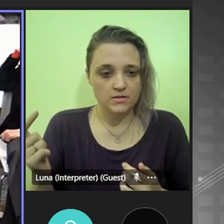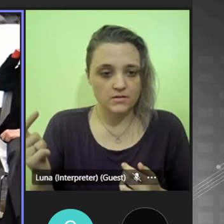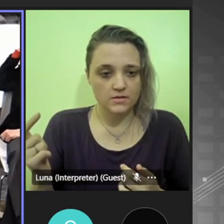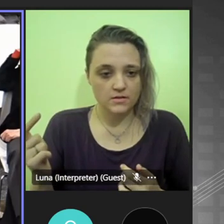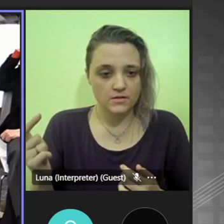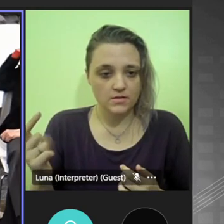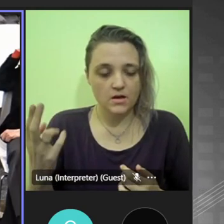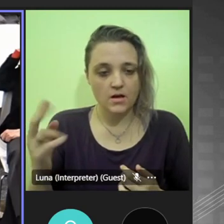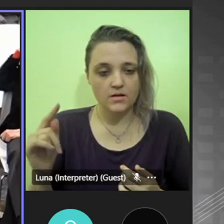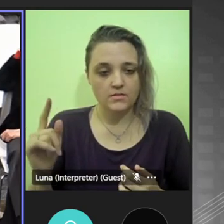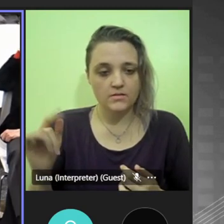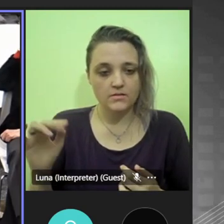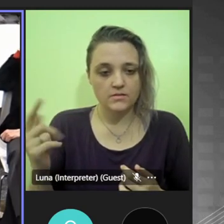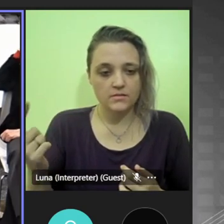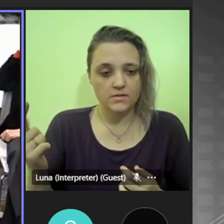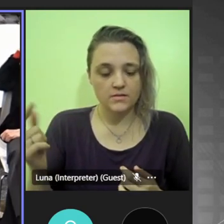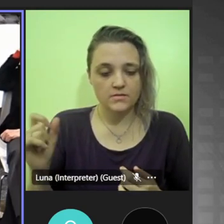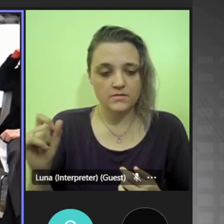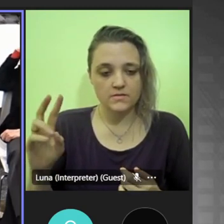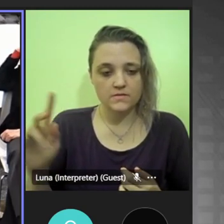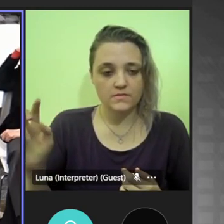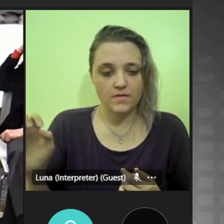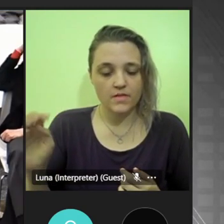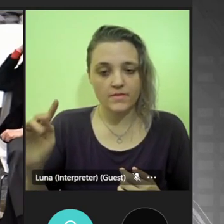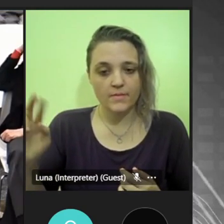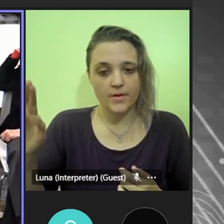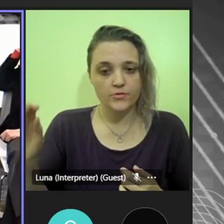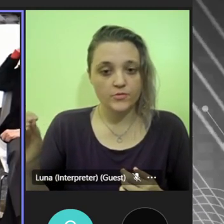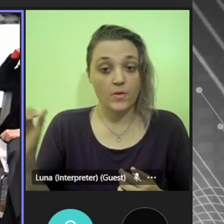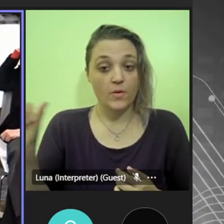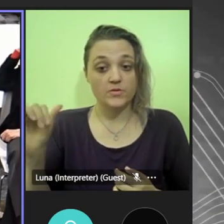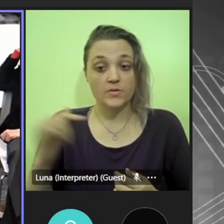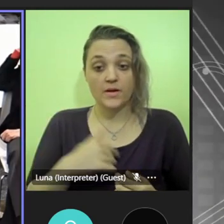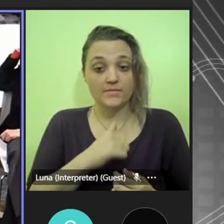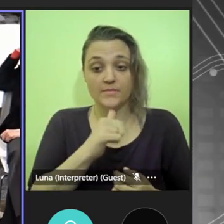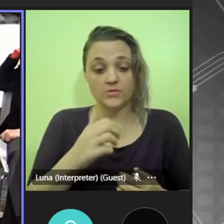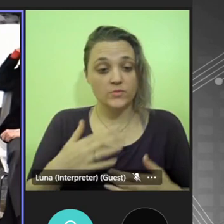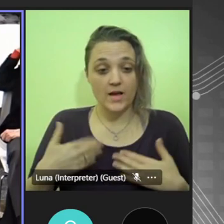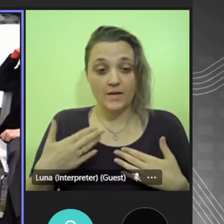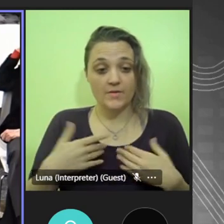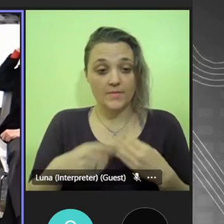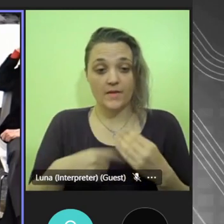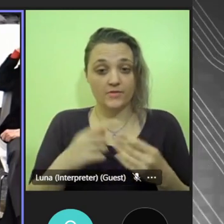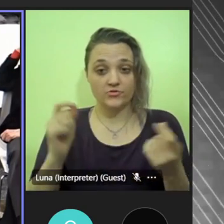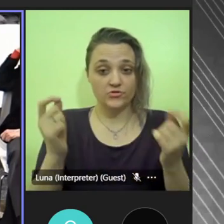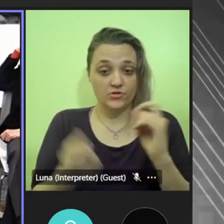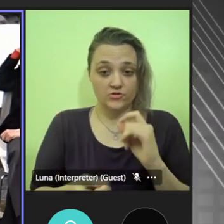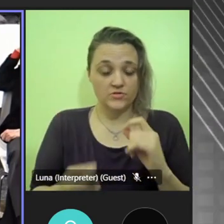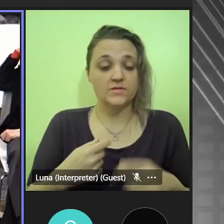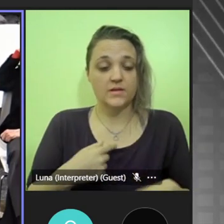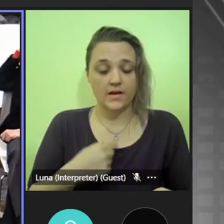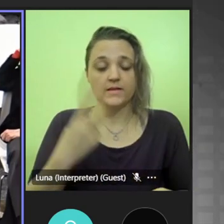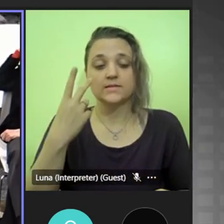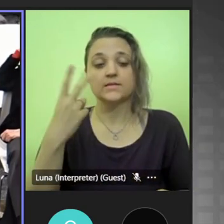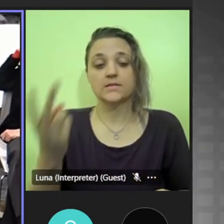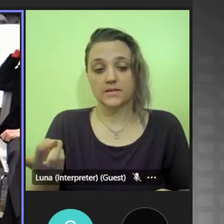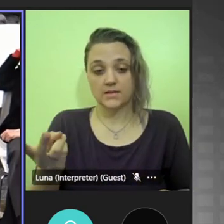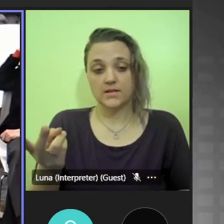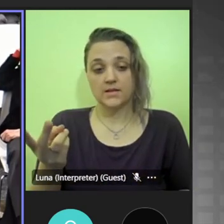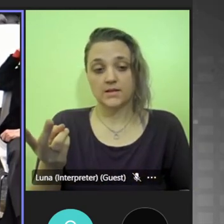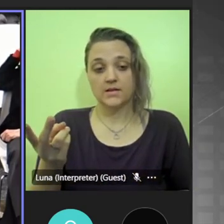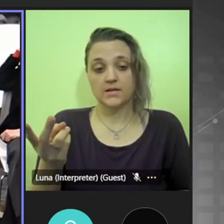Crossing every day from Hinesville Crossing to Fort Chatham Metro. And also, I'm not too happy about the